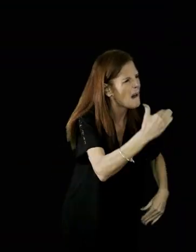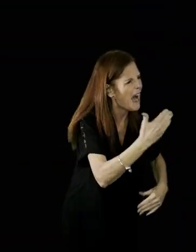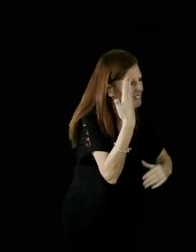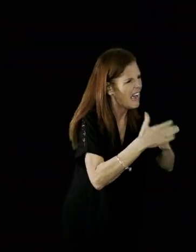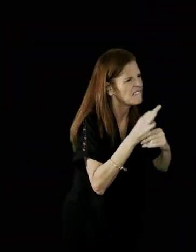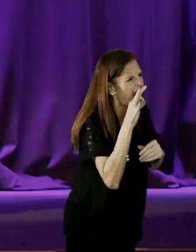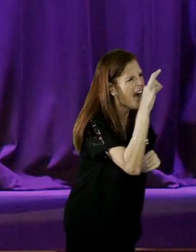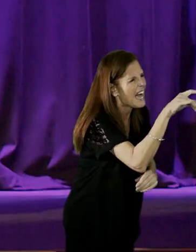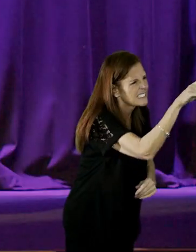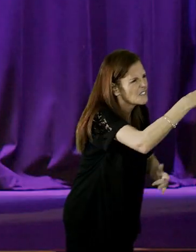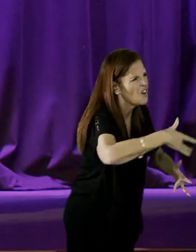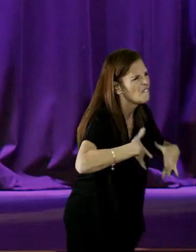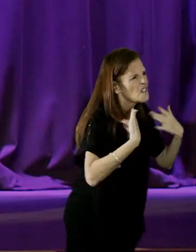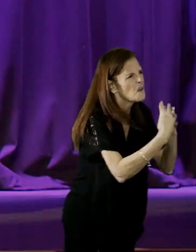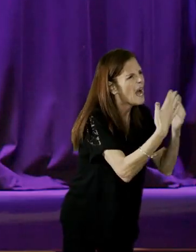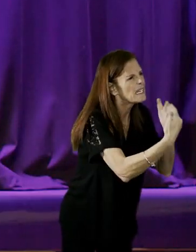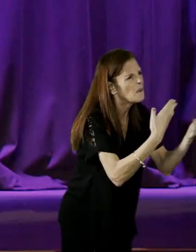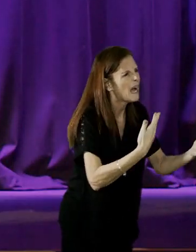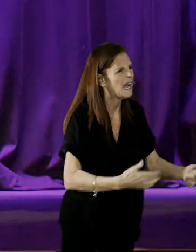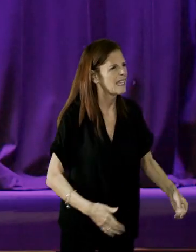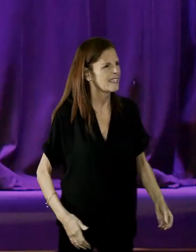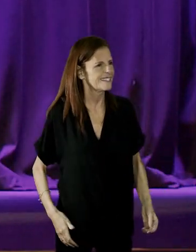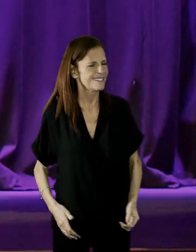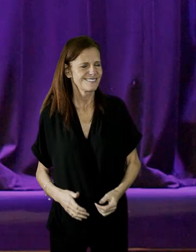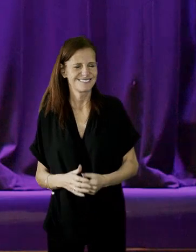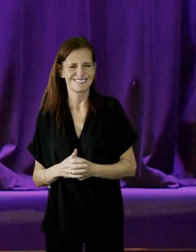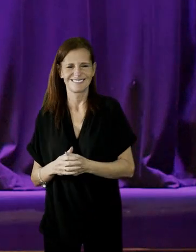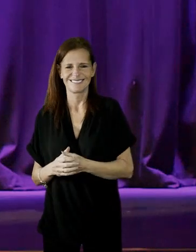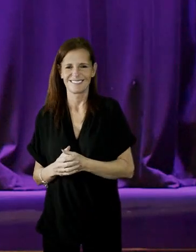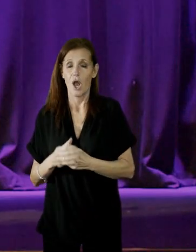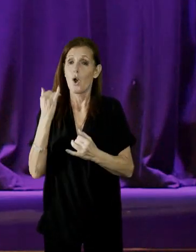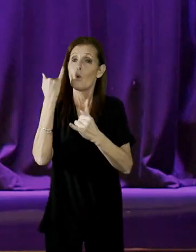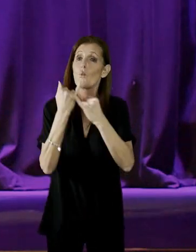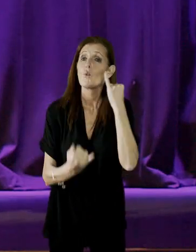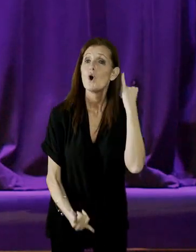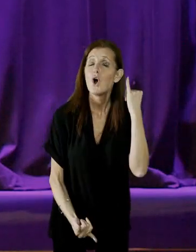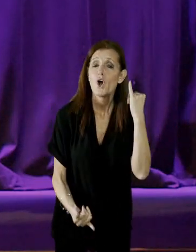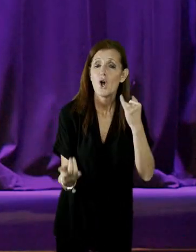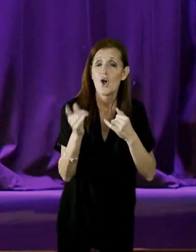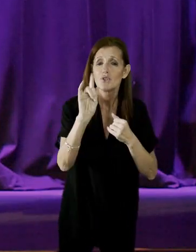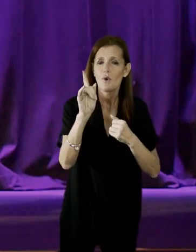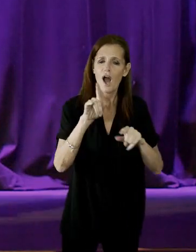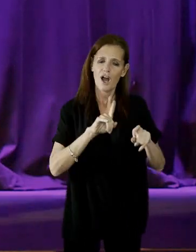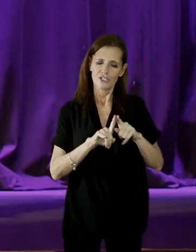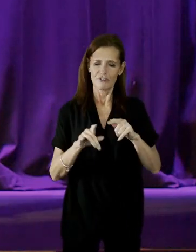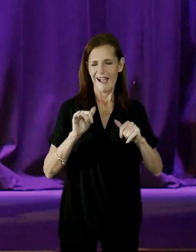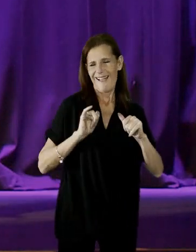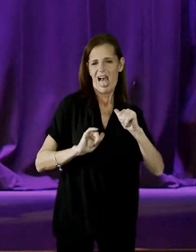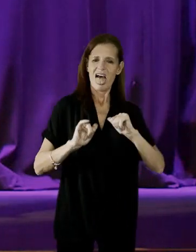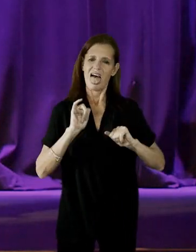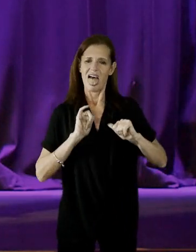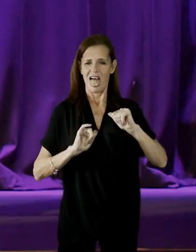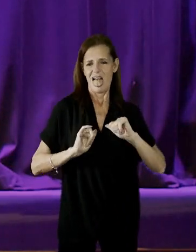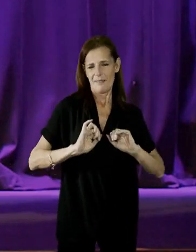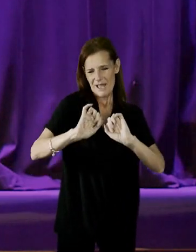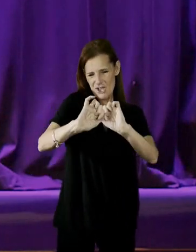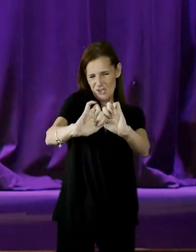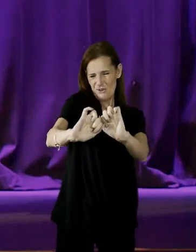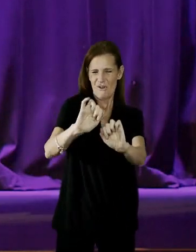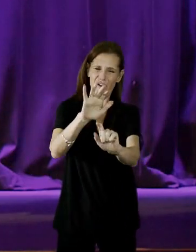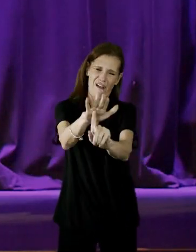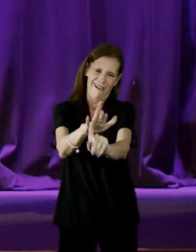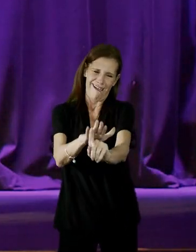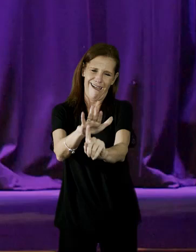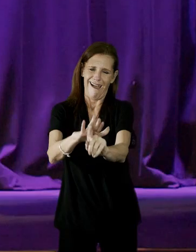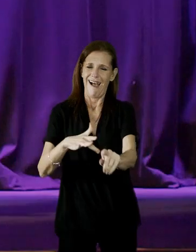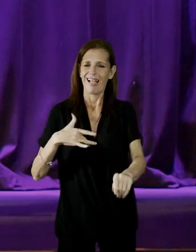you. And the worst is actually, if people aren't, they're trying to make themselves feel better about your sad little story. And if they're not doing